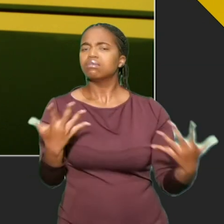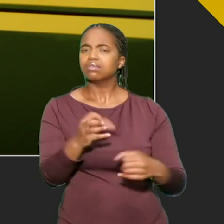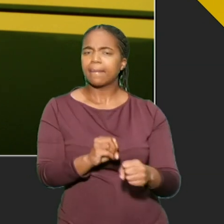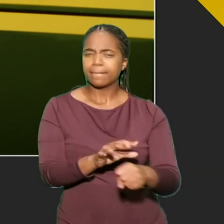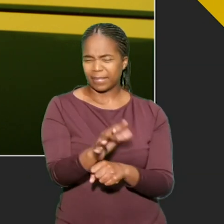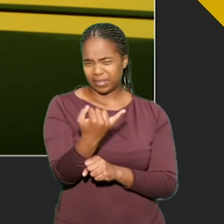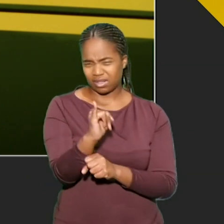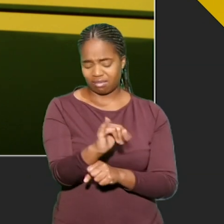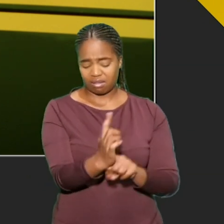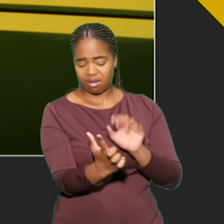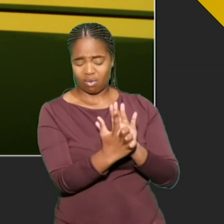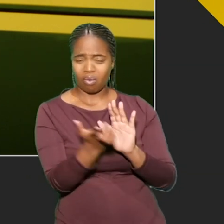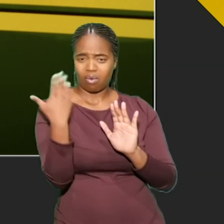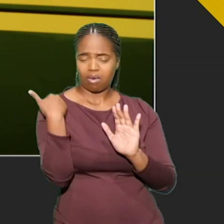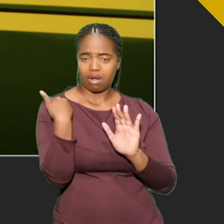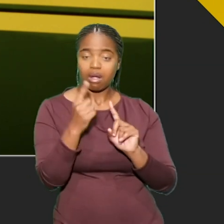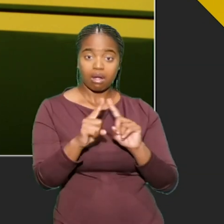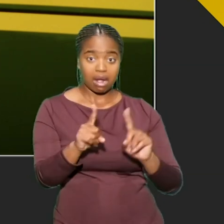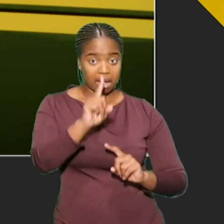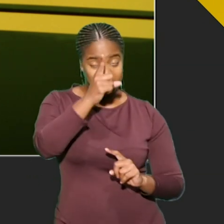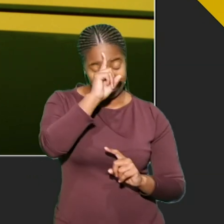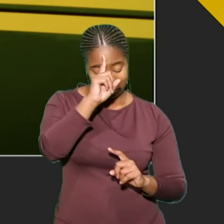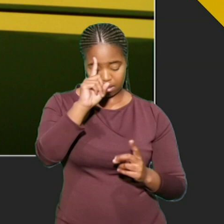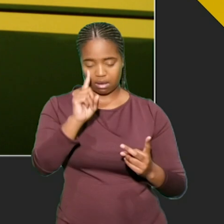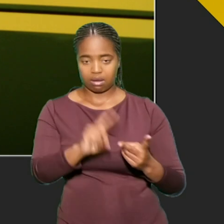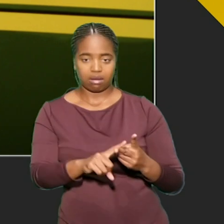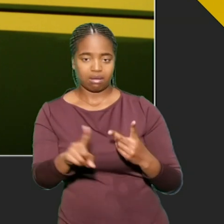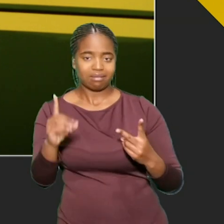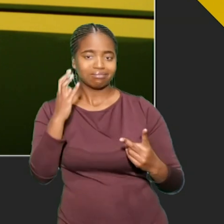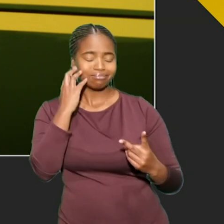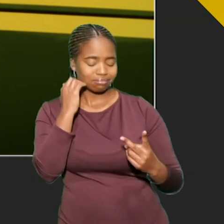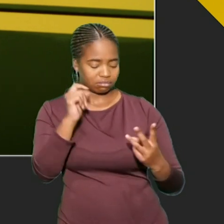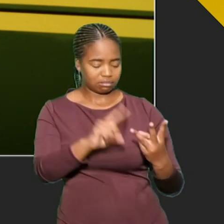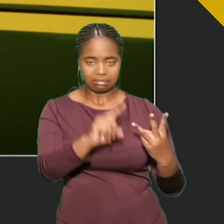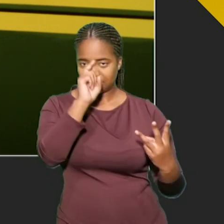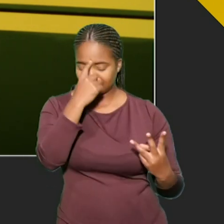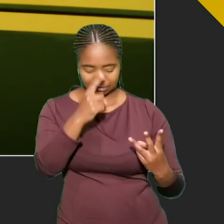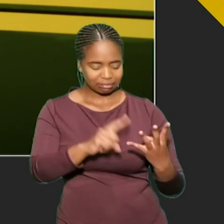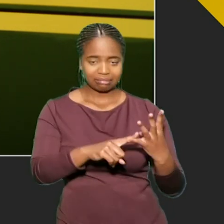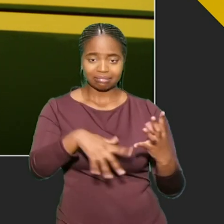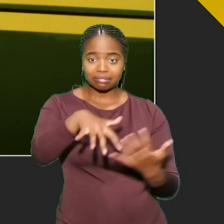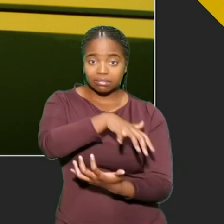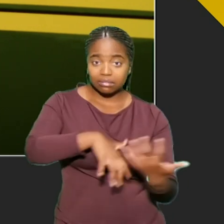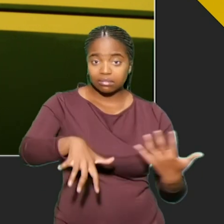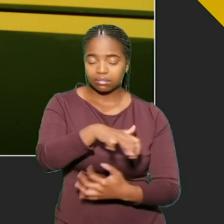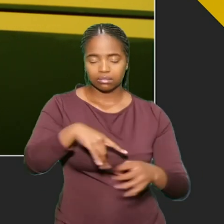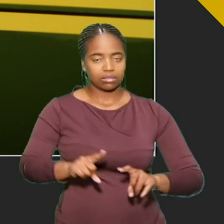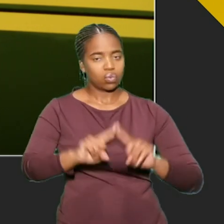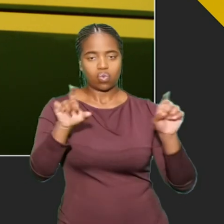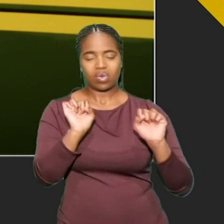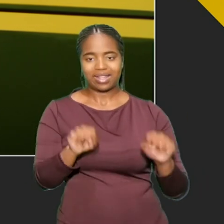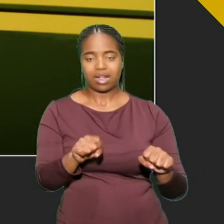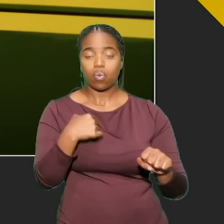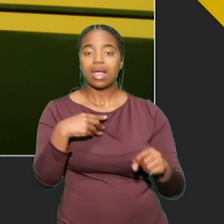impacted by those laws, which didn't allow blacks, didn't allow colors, didn't allow Indians into certain spaces which were known as